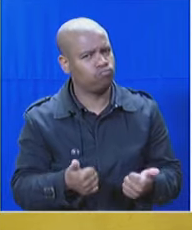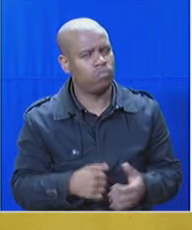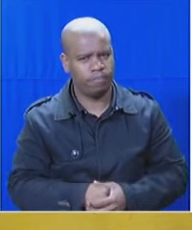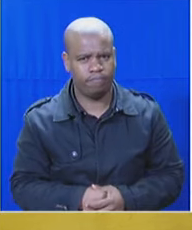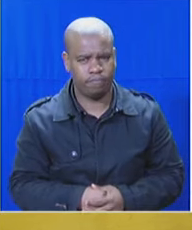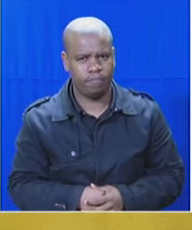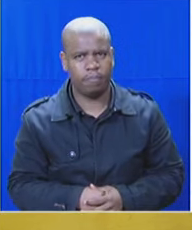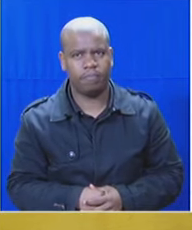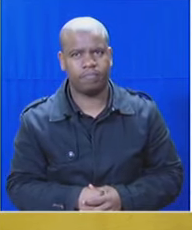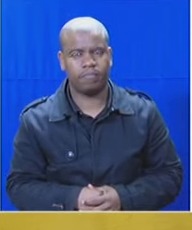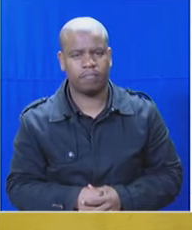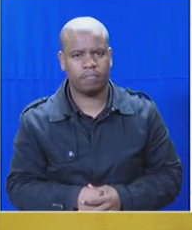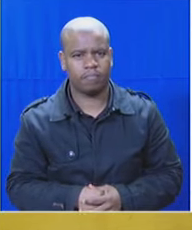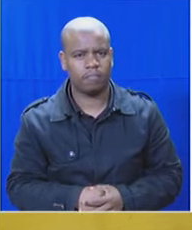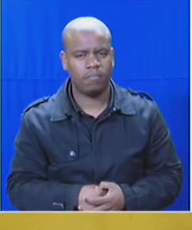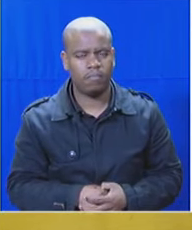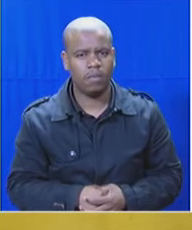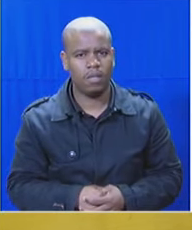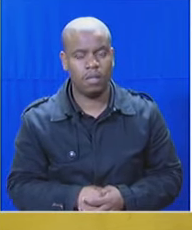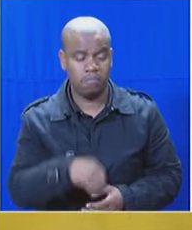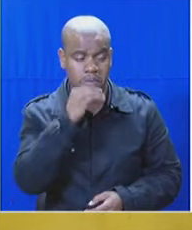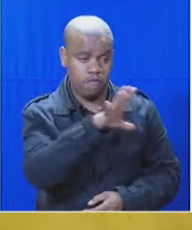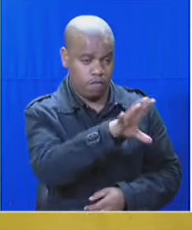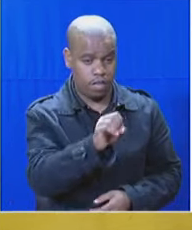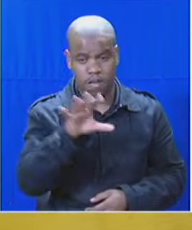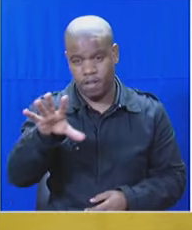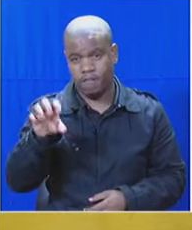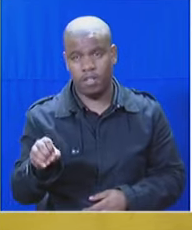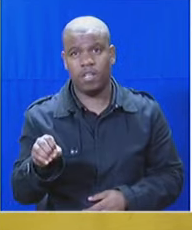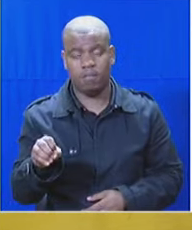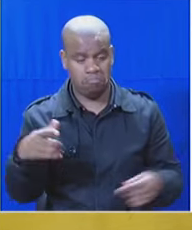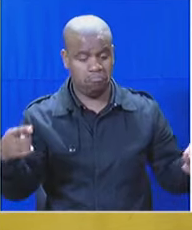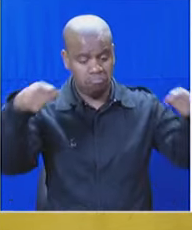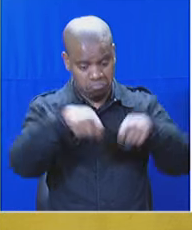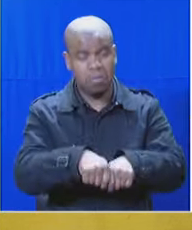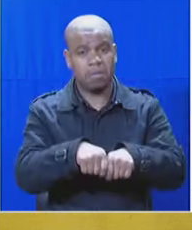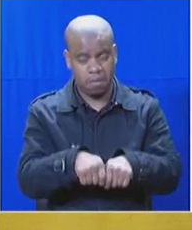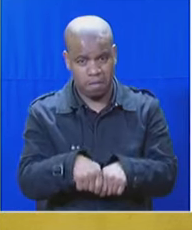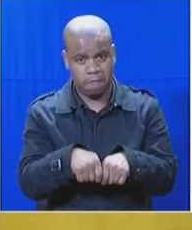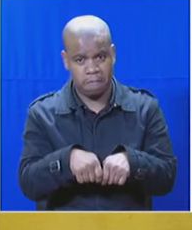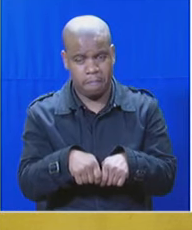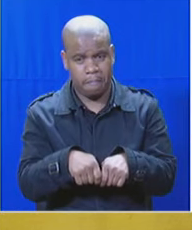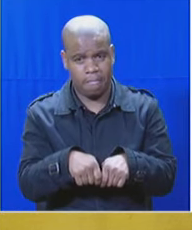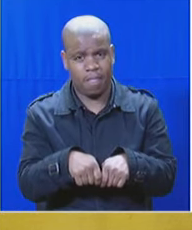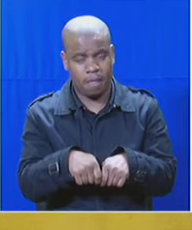relative rights of people working the land, kuthiwa ngu-50-50, ifuna ukwenza kanye laa nto ithethwa ngumhlonipheki.